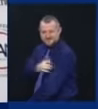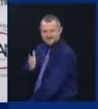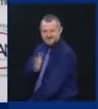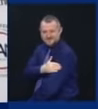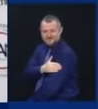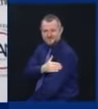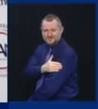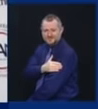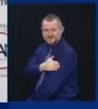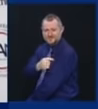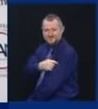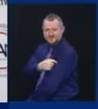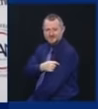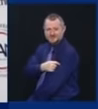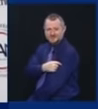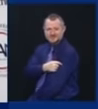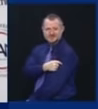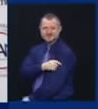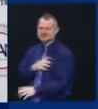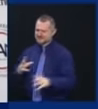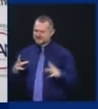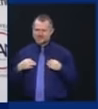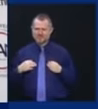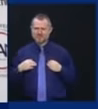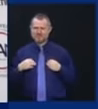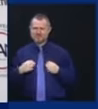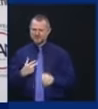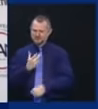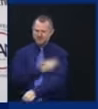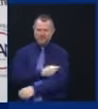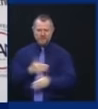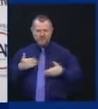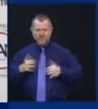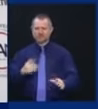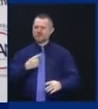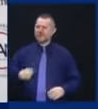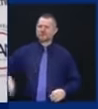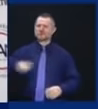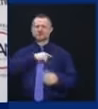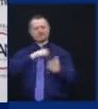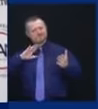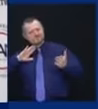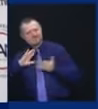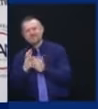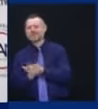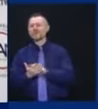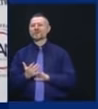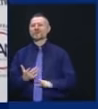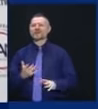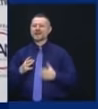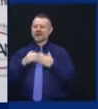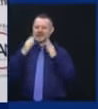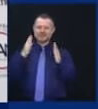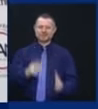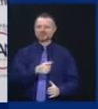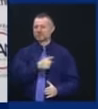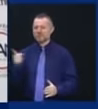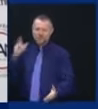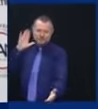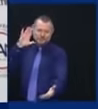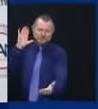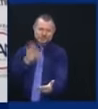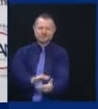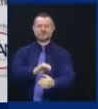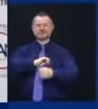a vaccination and let us become those that led us out of this pandemic.